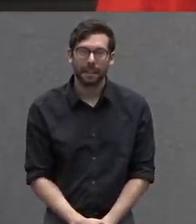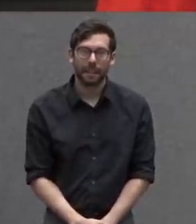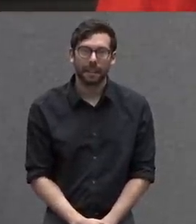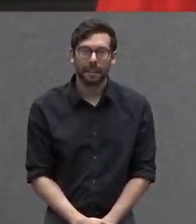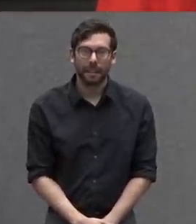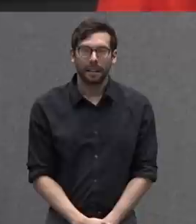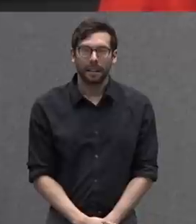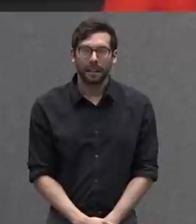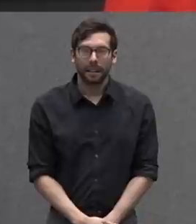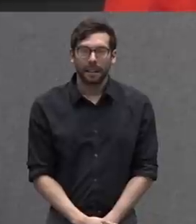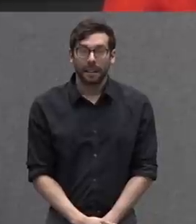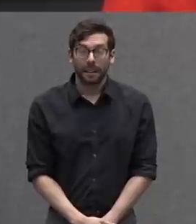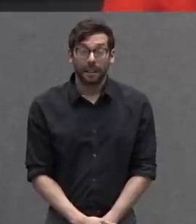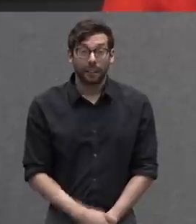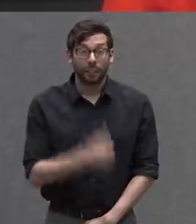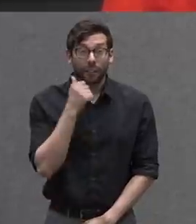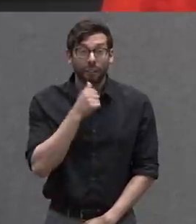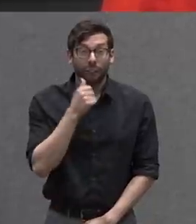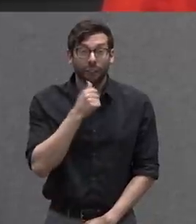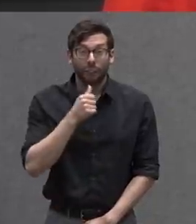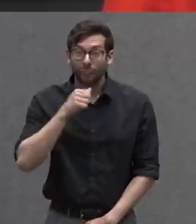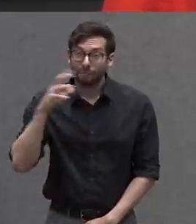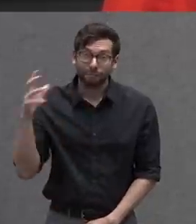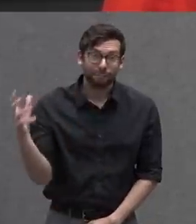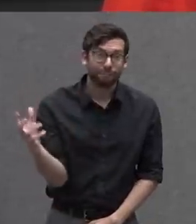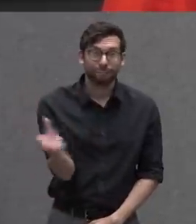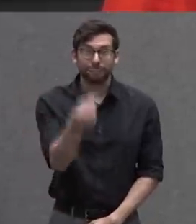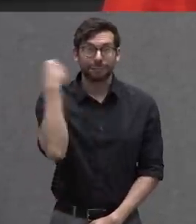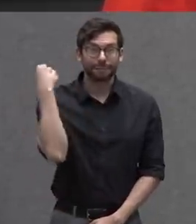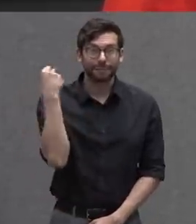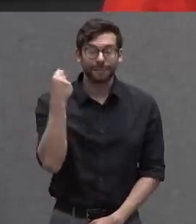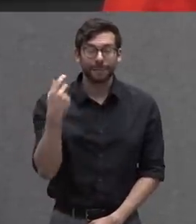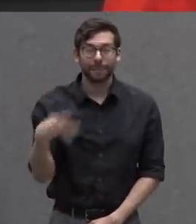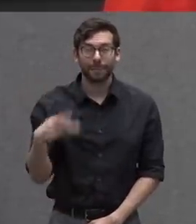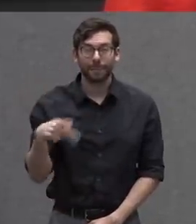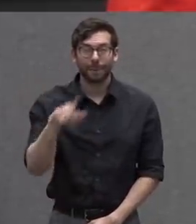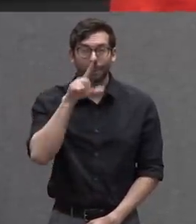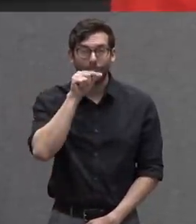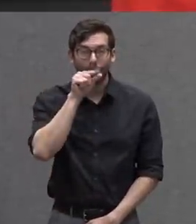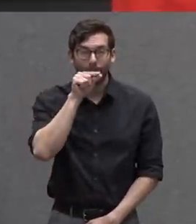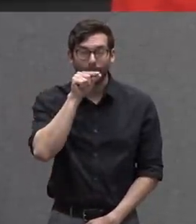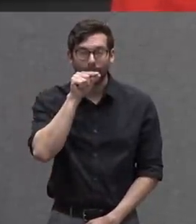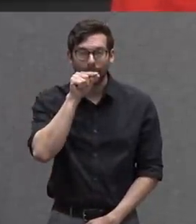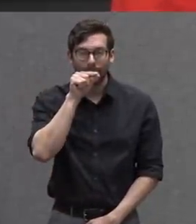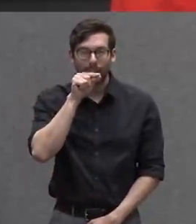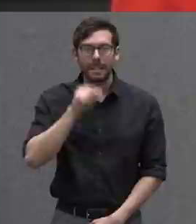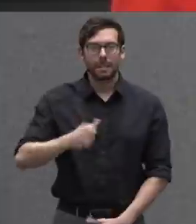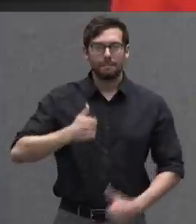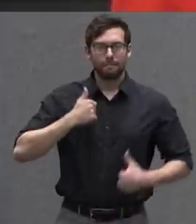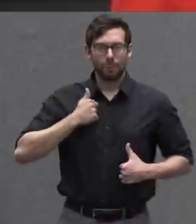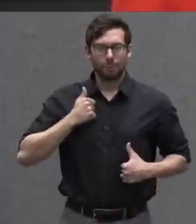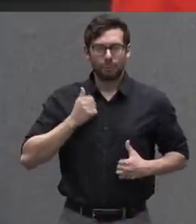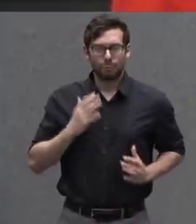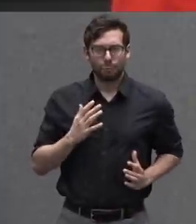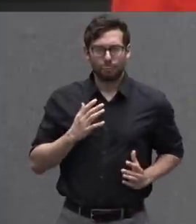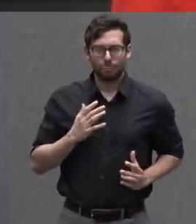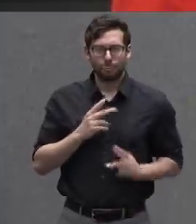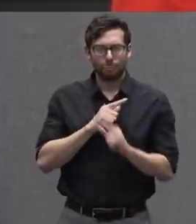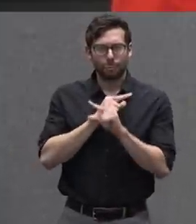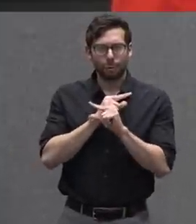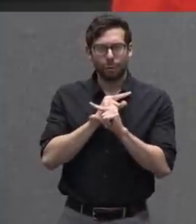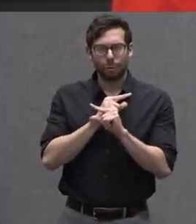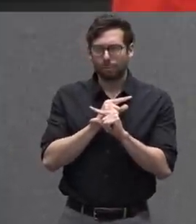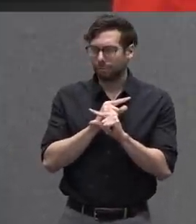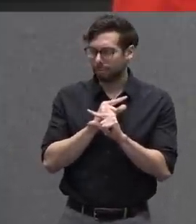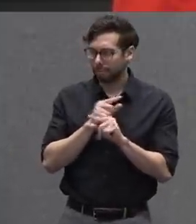She grabbed that purple bird and the guards don't know what to do. And she starts to